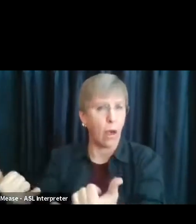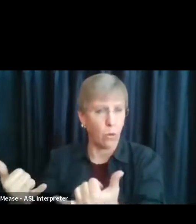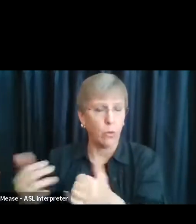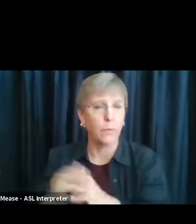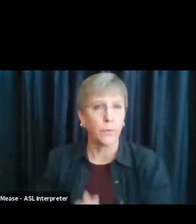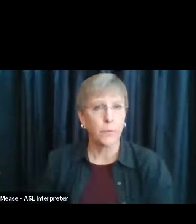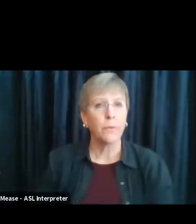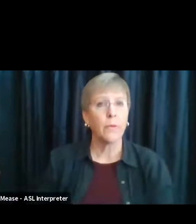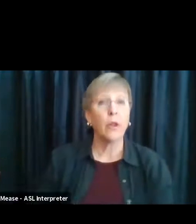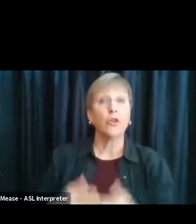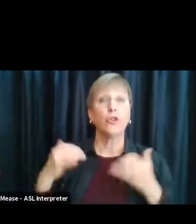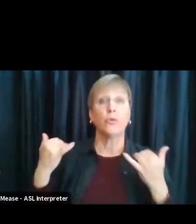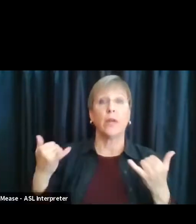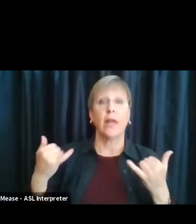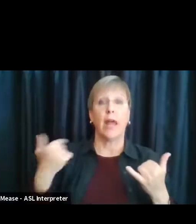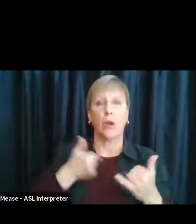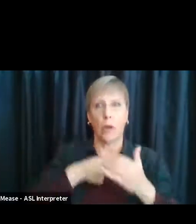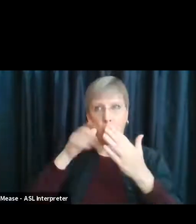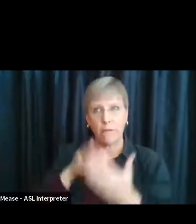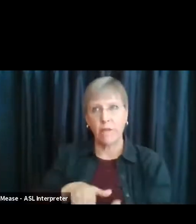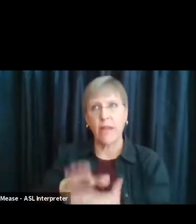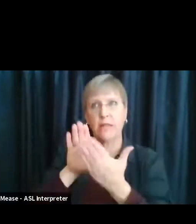So today we are facing